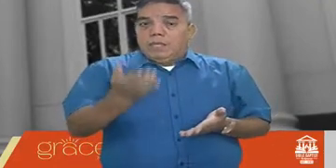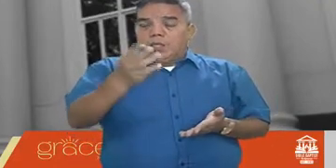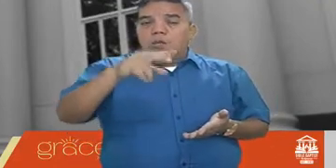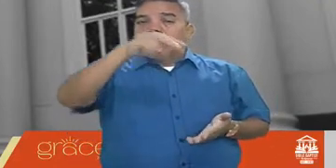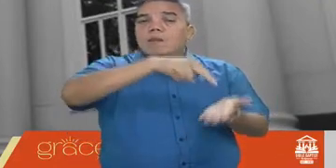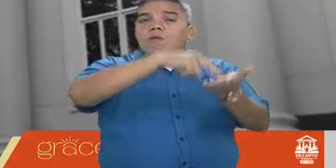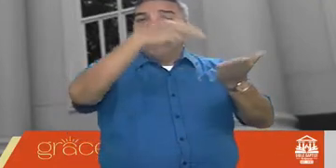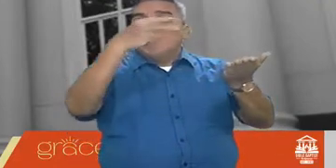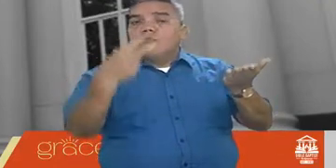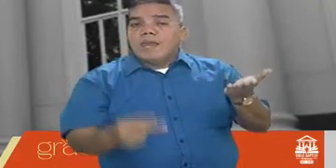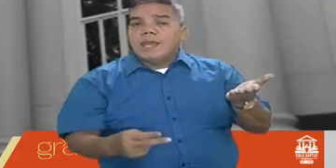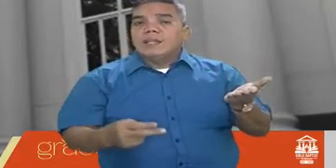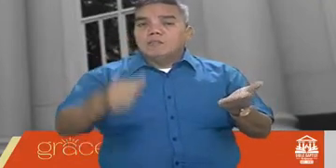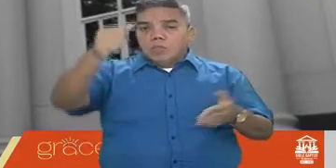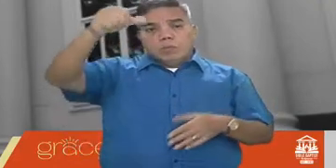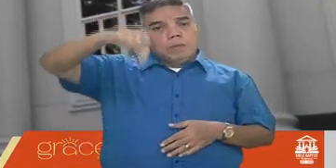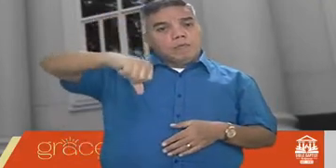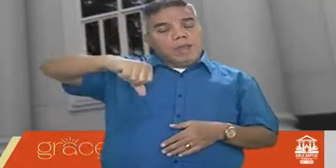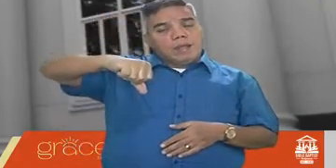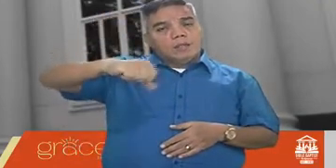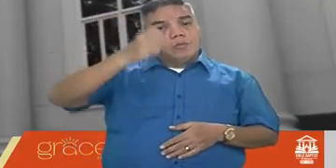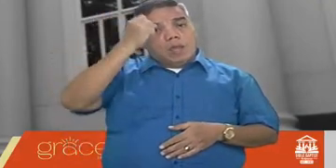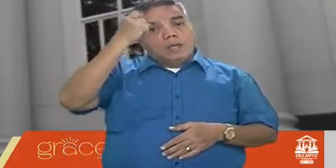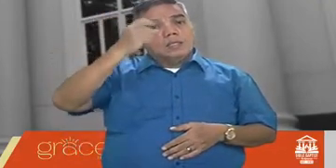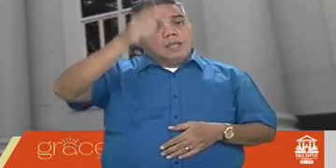Otherwise, we will fail to understand Him.